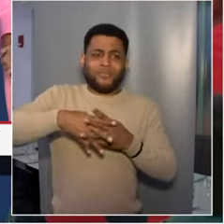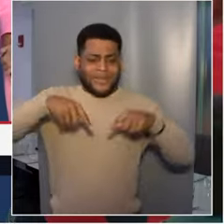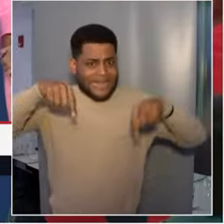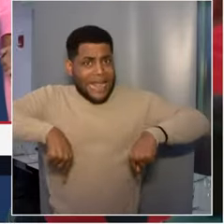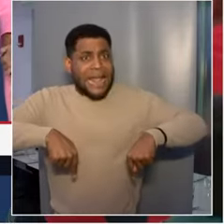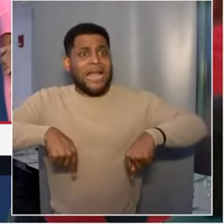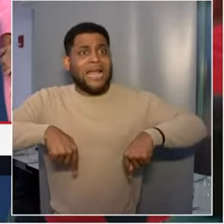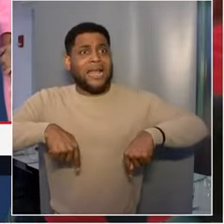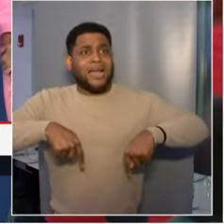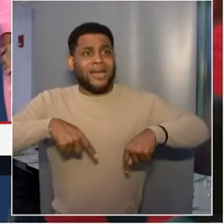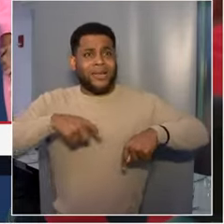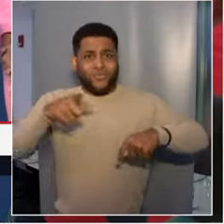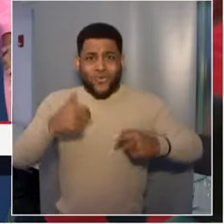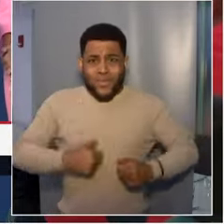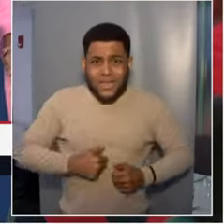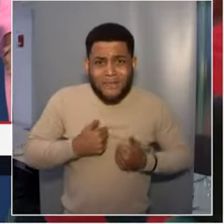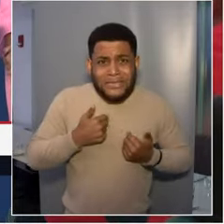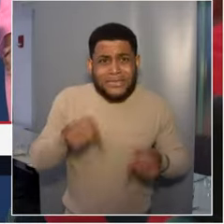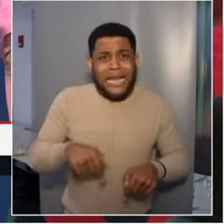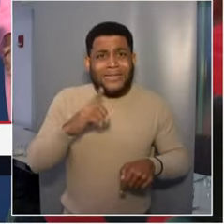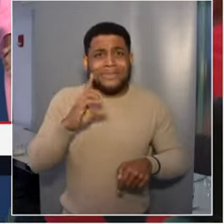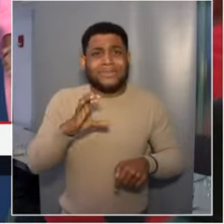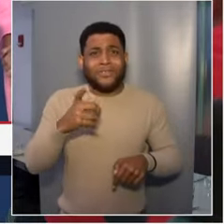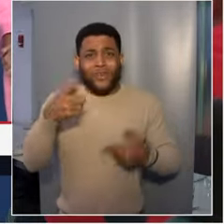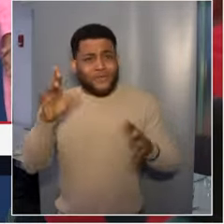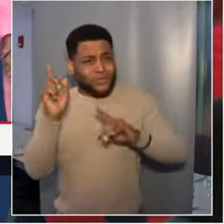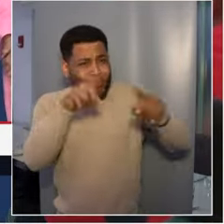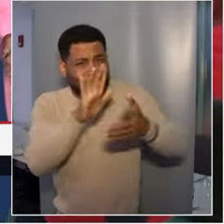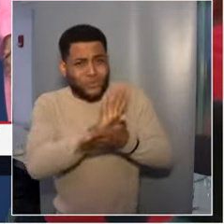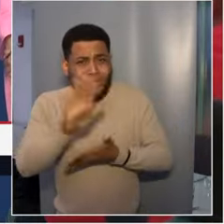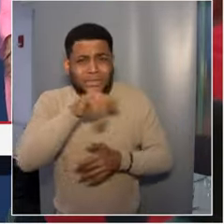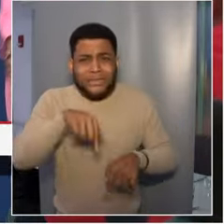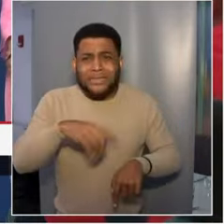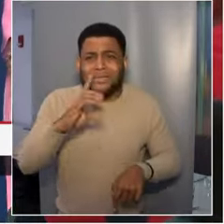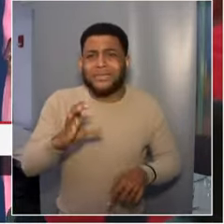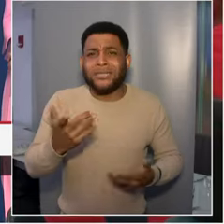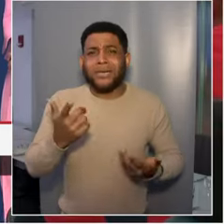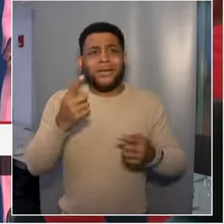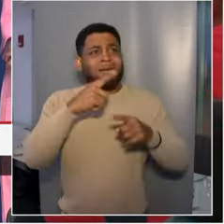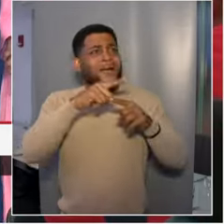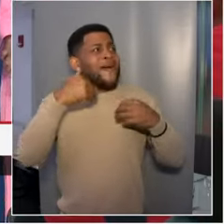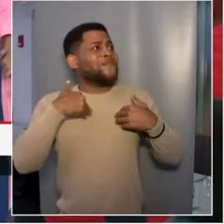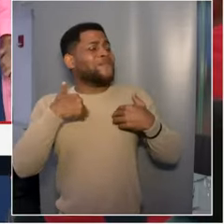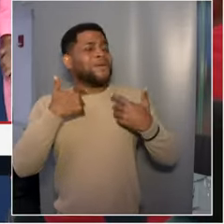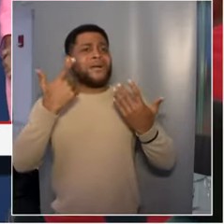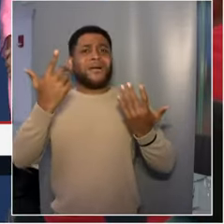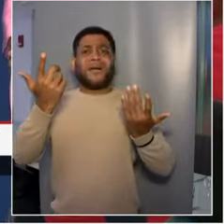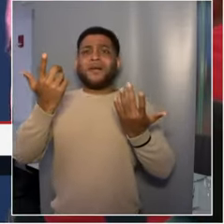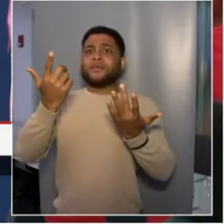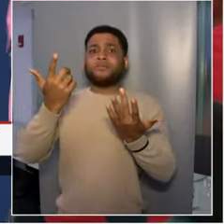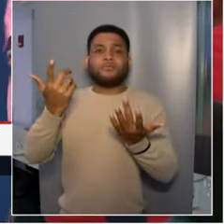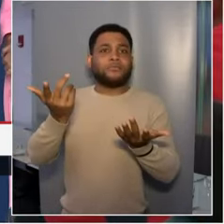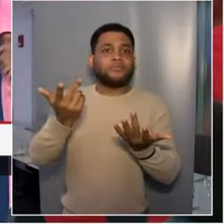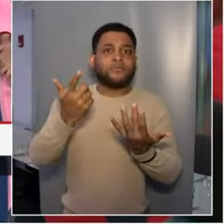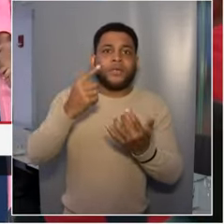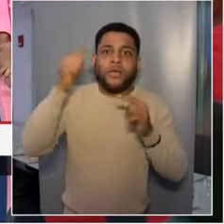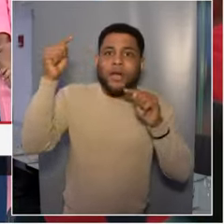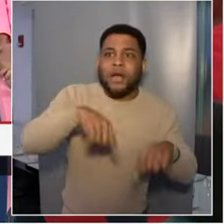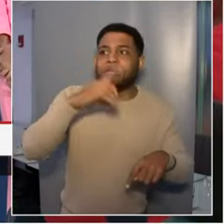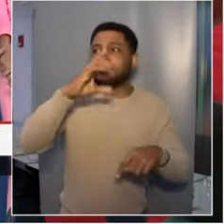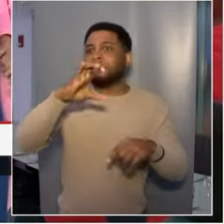You have blue and gray, which I wore. It's Georgetown colors, but it